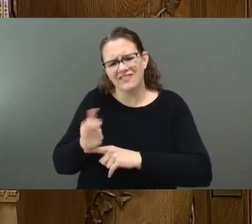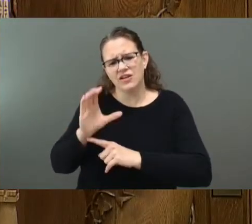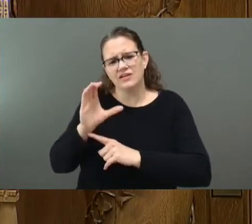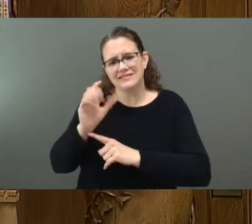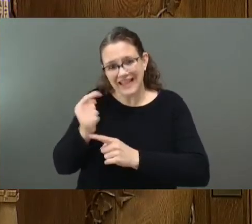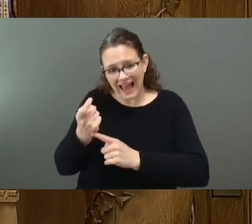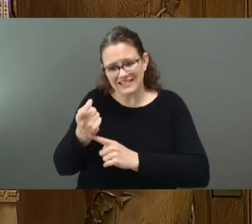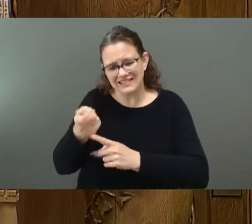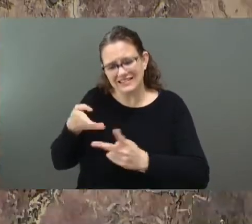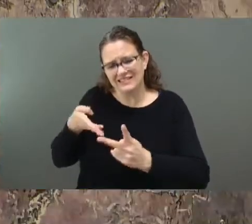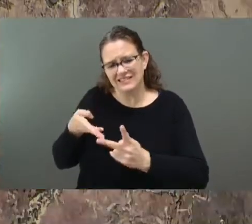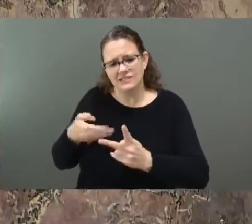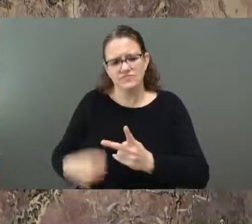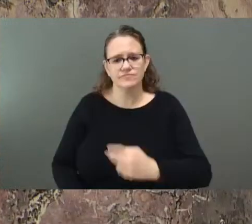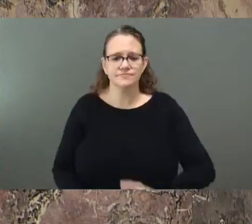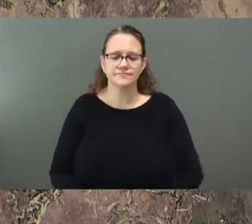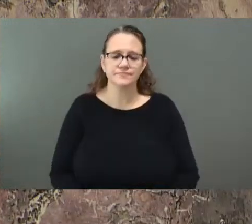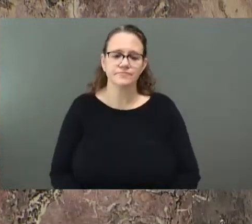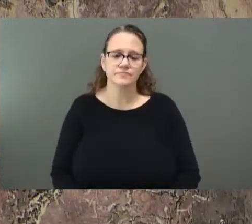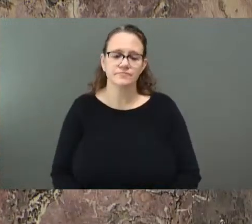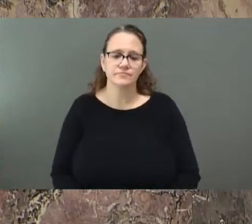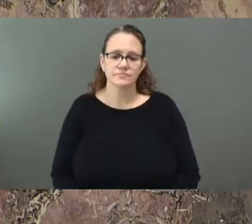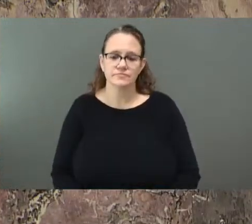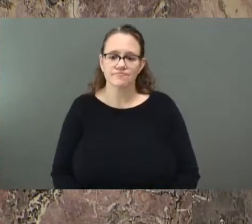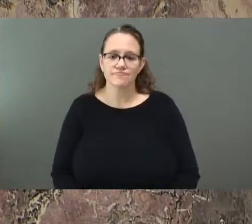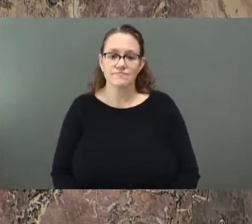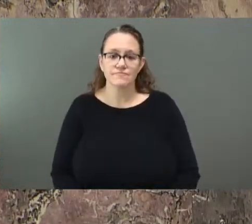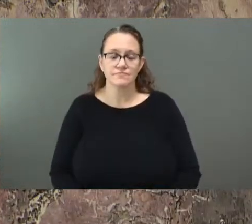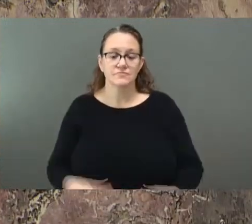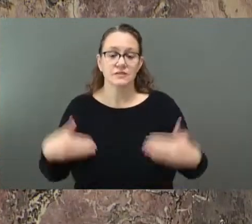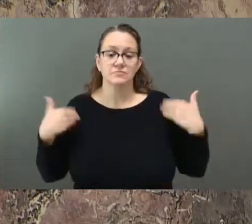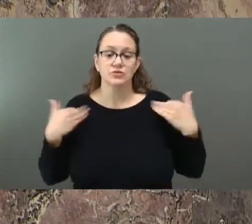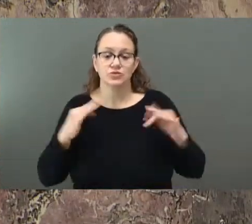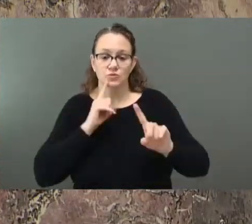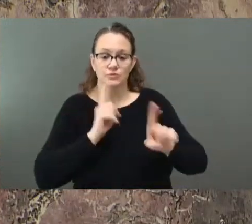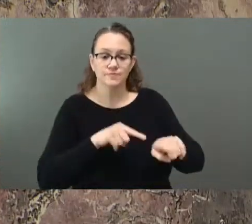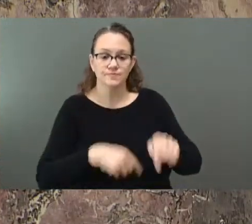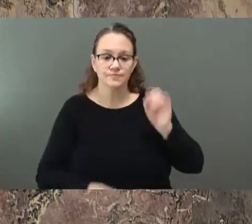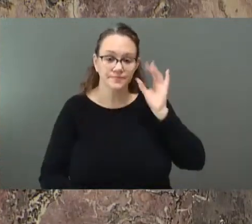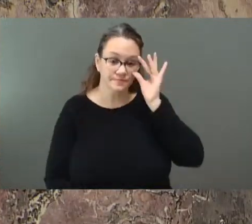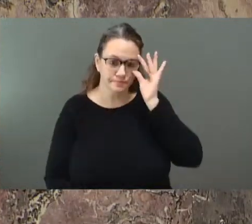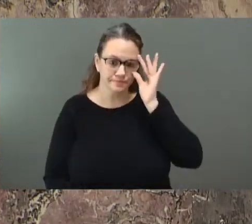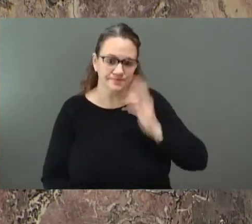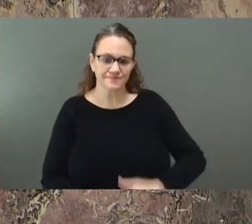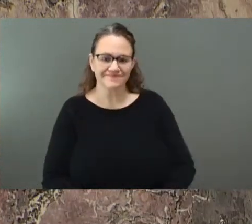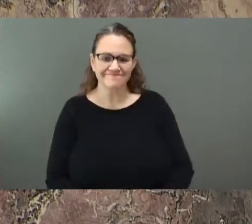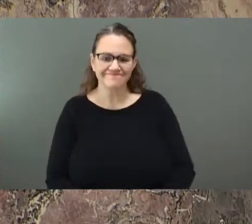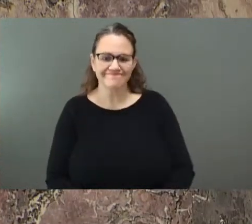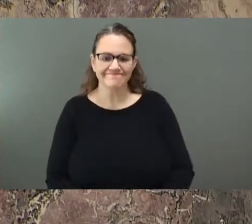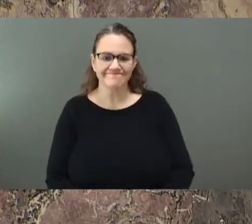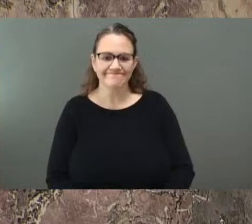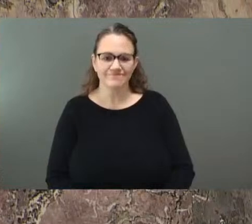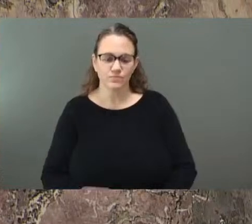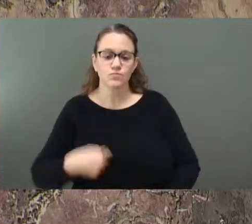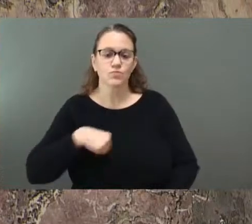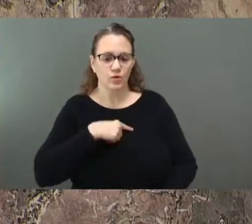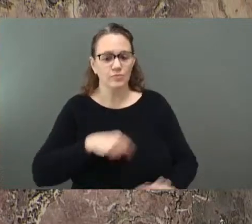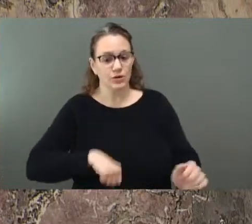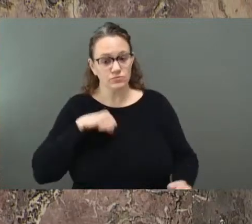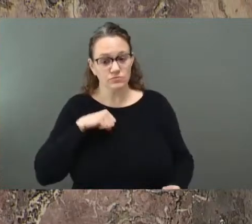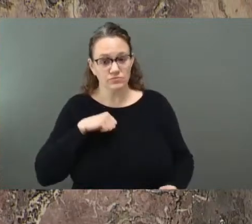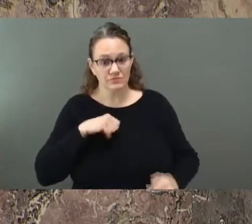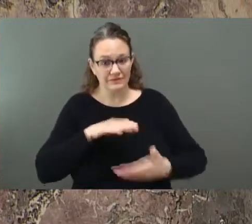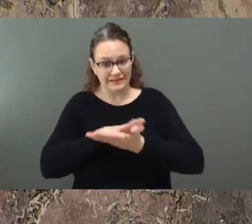Minister. Mr. Speaker, we're proud of the Clean BC plan because it's working